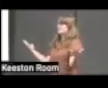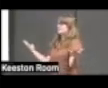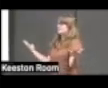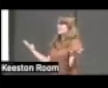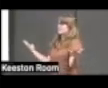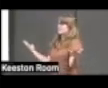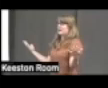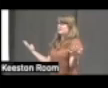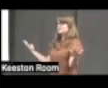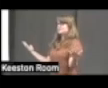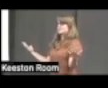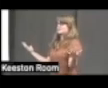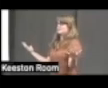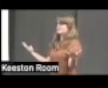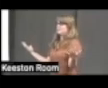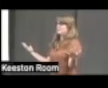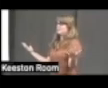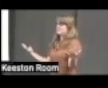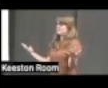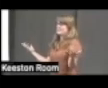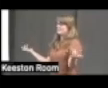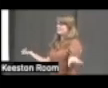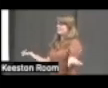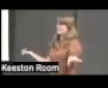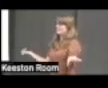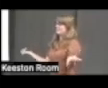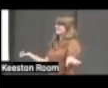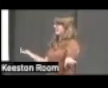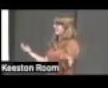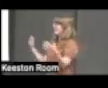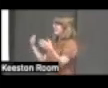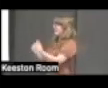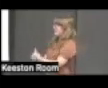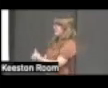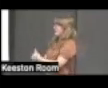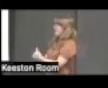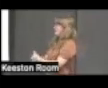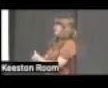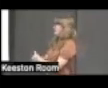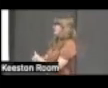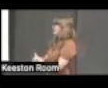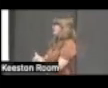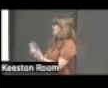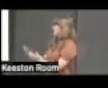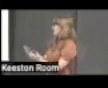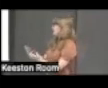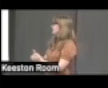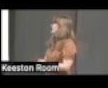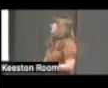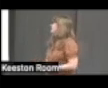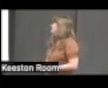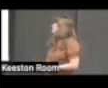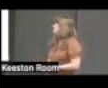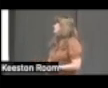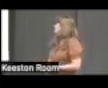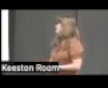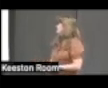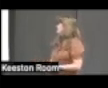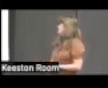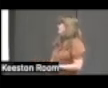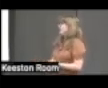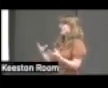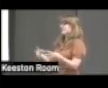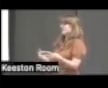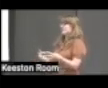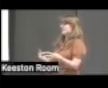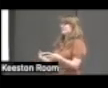of individuals in all their flocks to successfully breed, until they started getting overexploited and killed, we didn't actually know